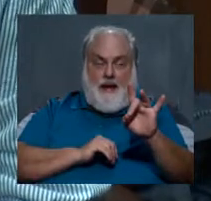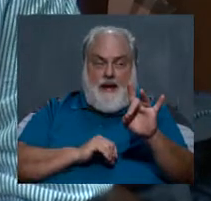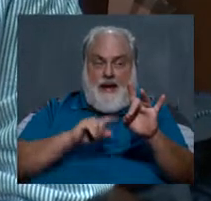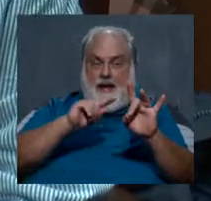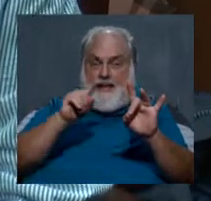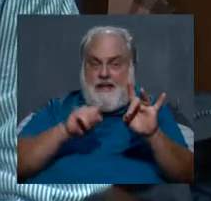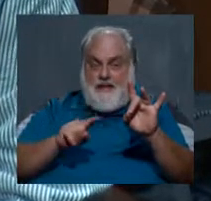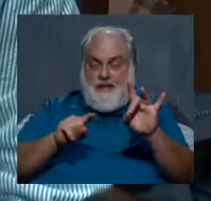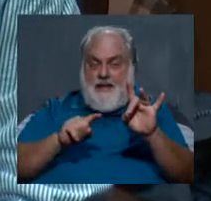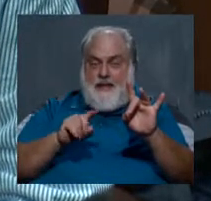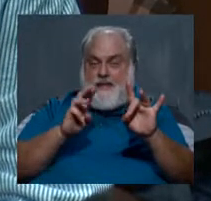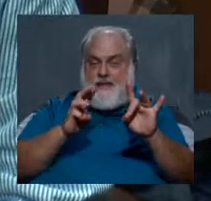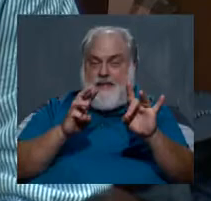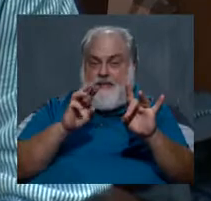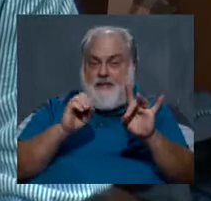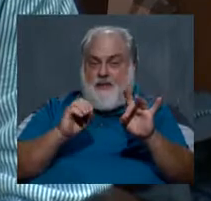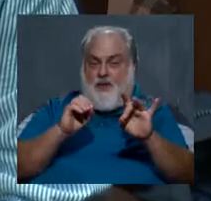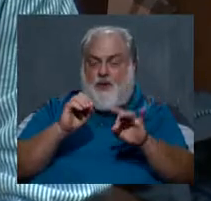number